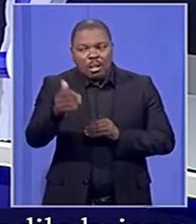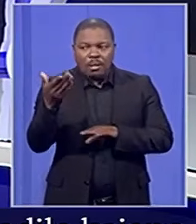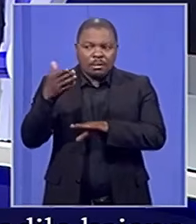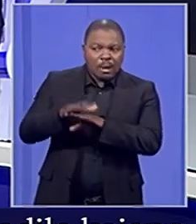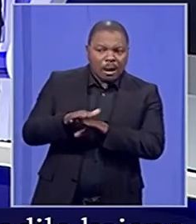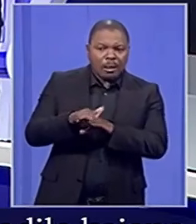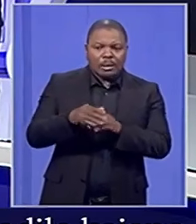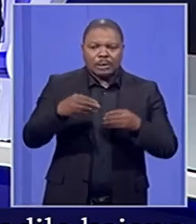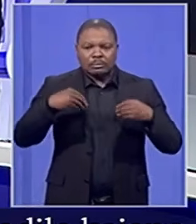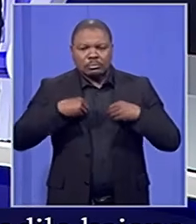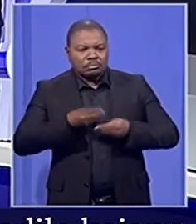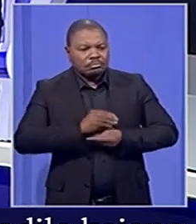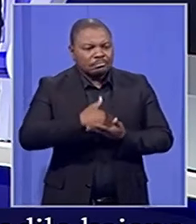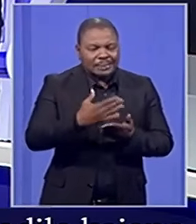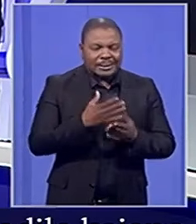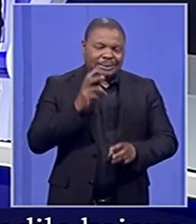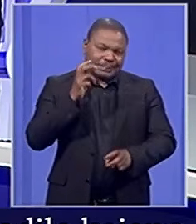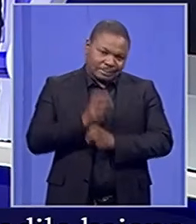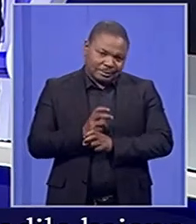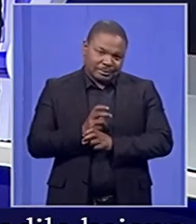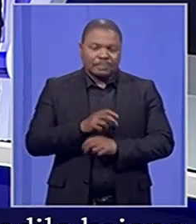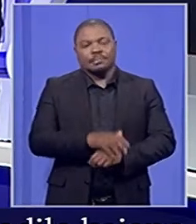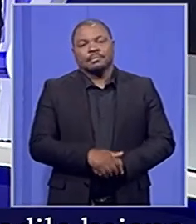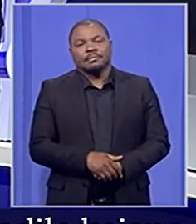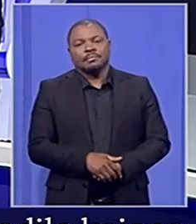e be thata.